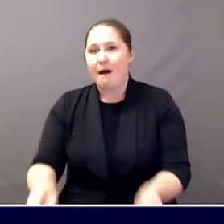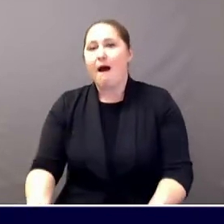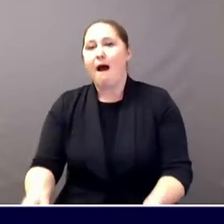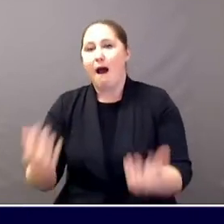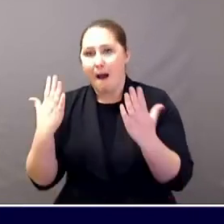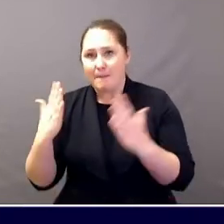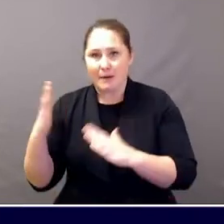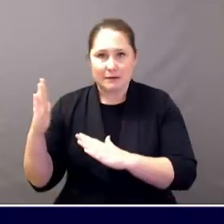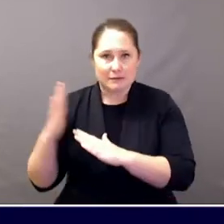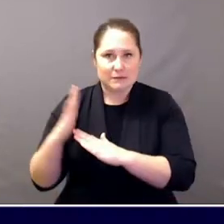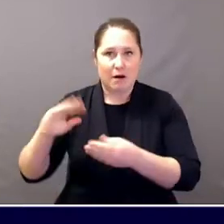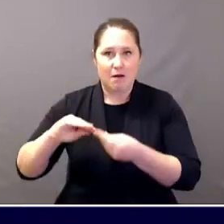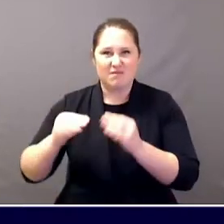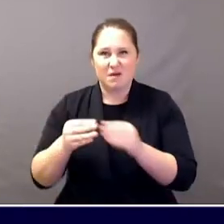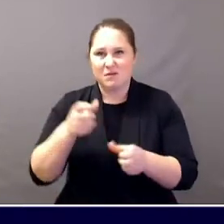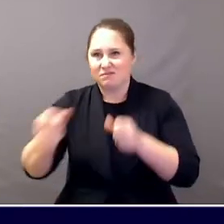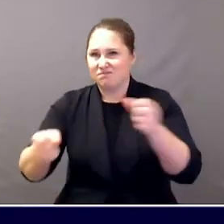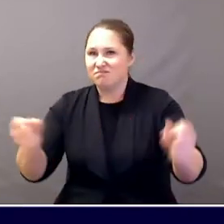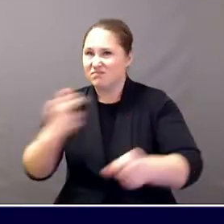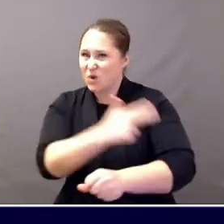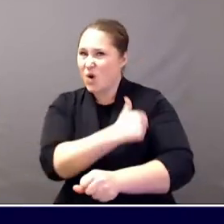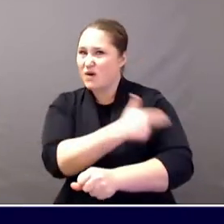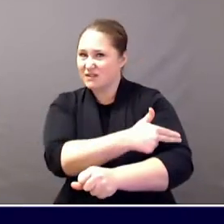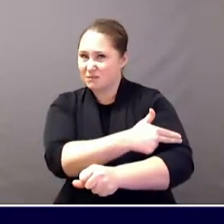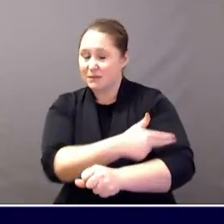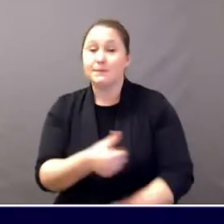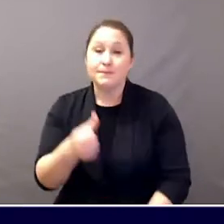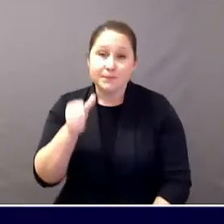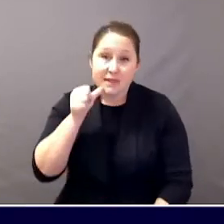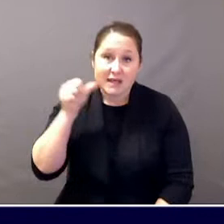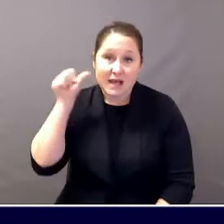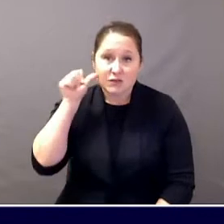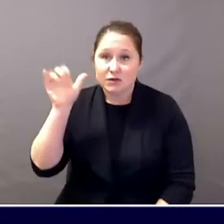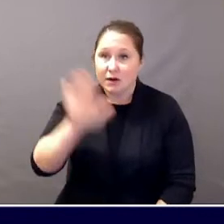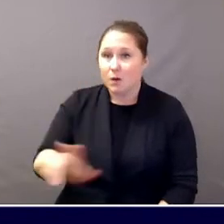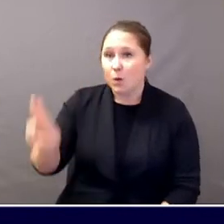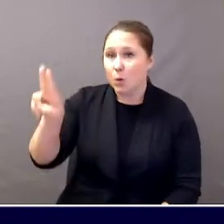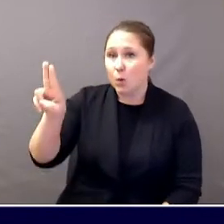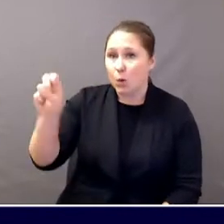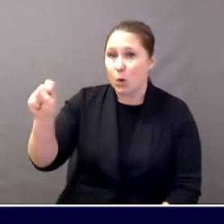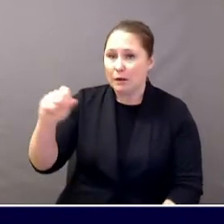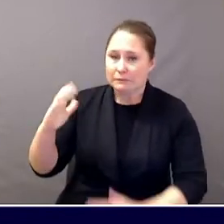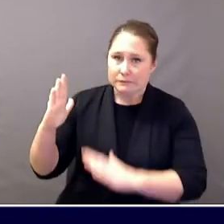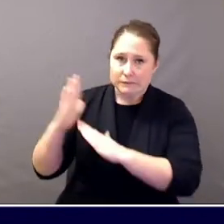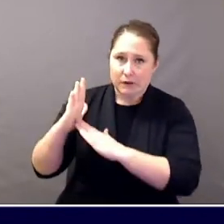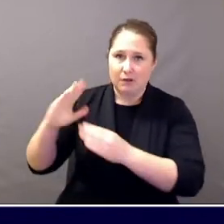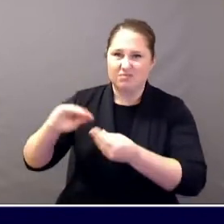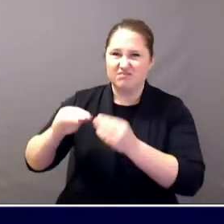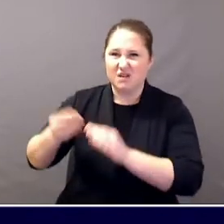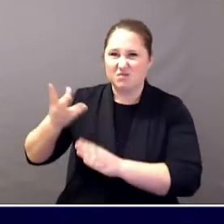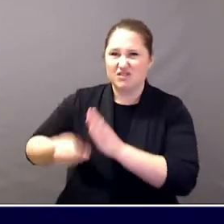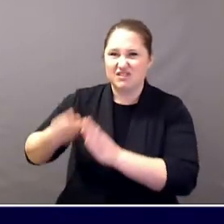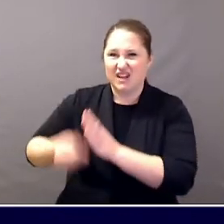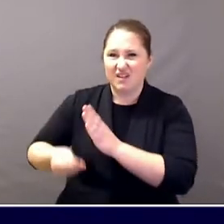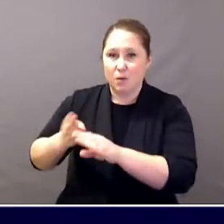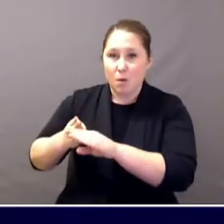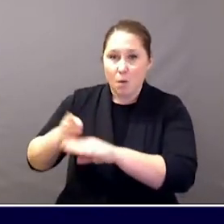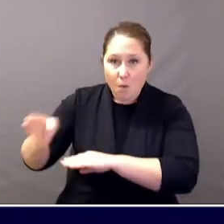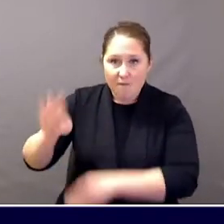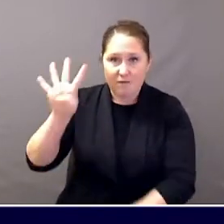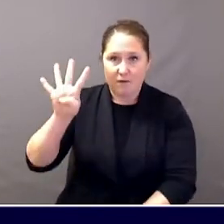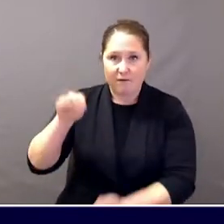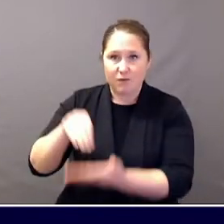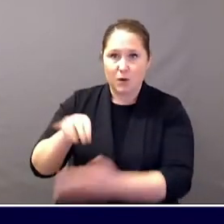come on a day when the nation recorded, at least yesterday, its highest number of deaths, more than 4,400 in a single